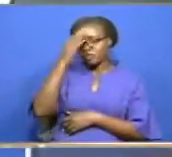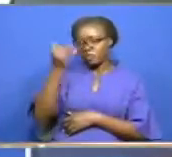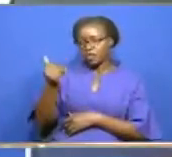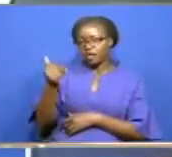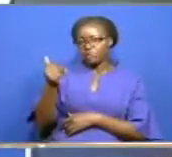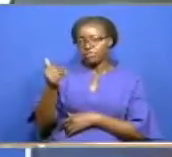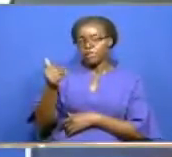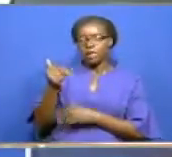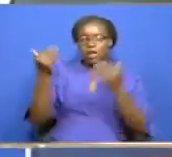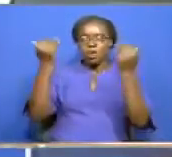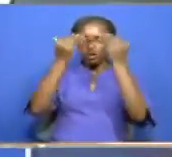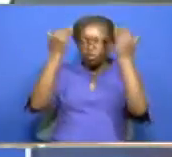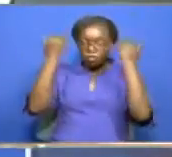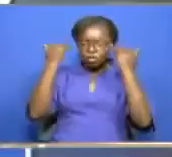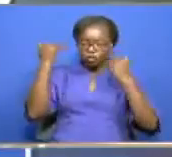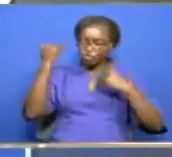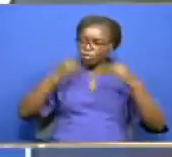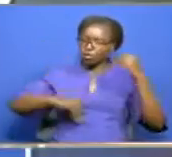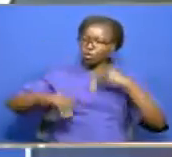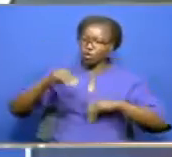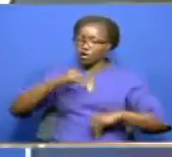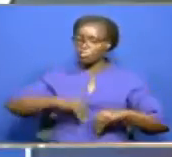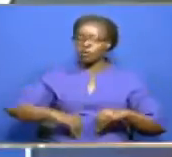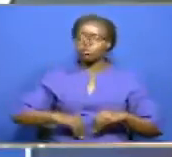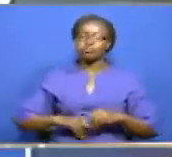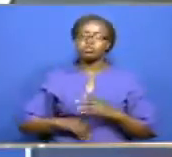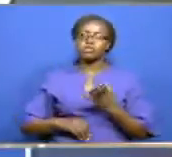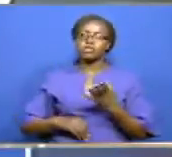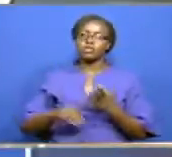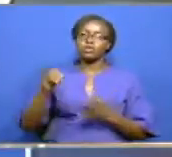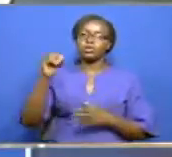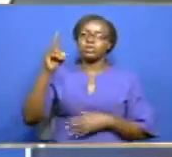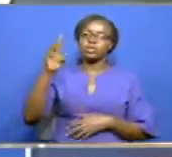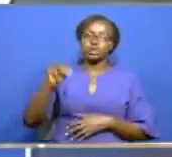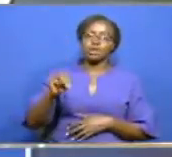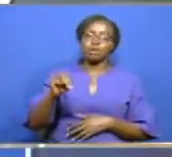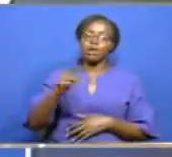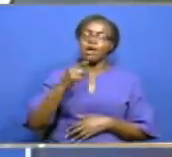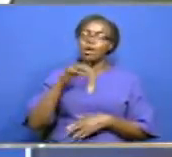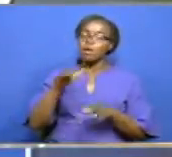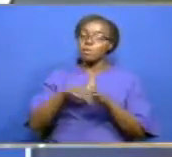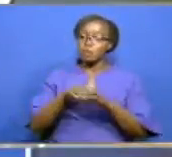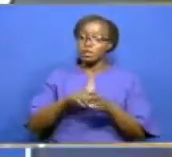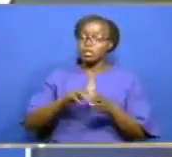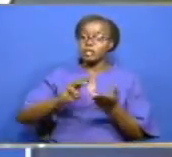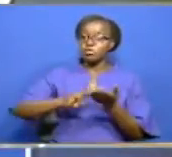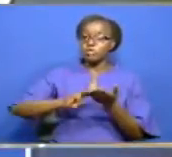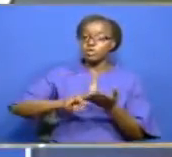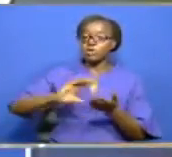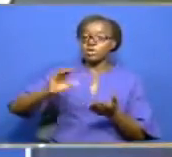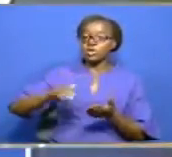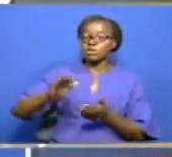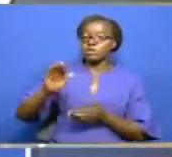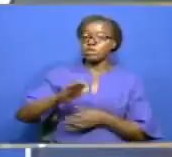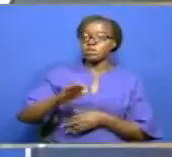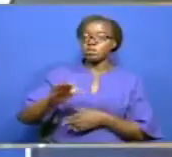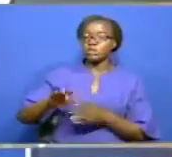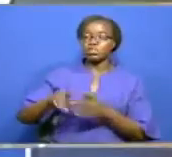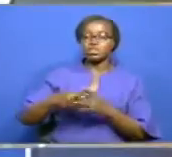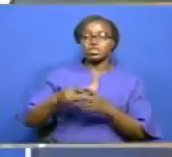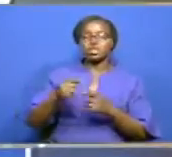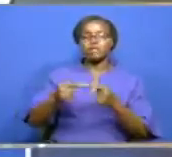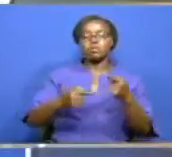in court over corruption charges. ODM has directed its members in the Migori County Assembly to initiate the process